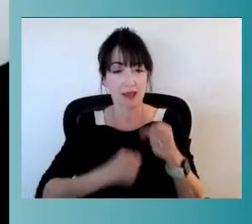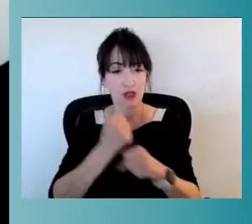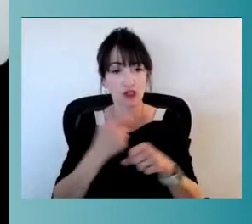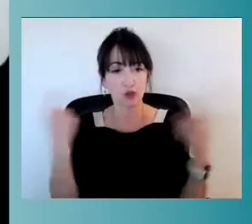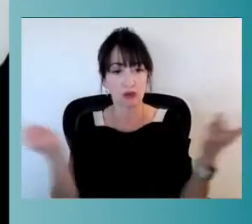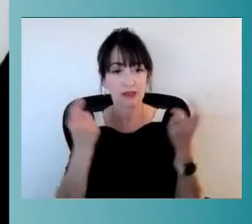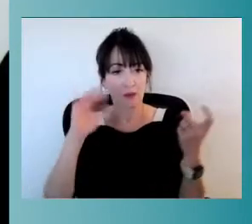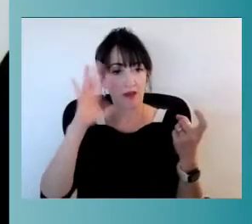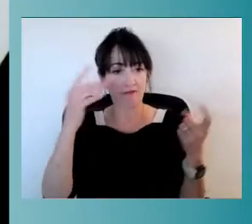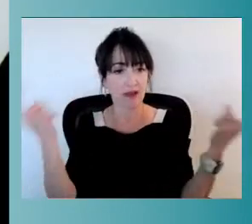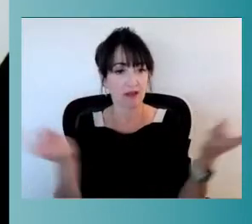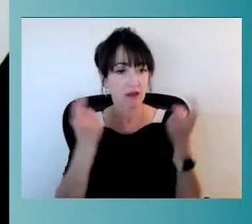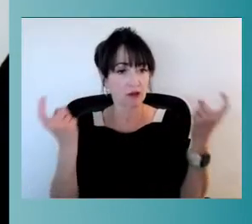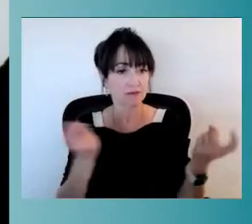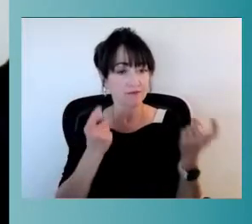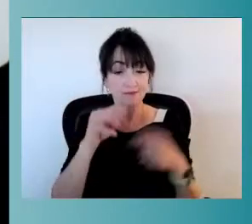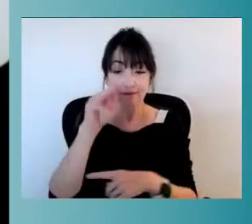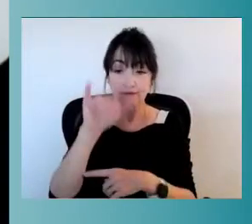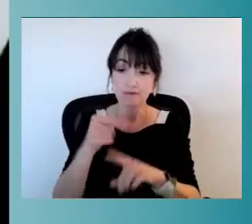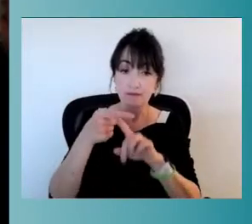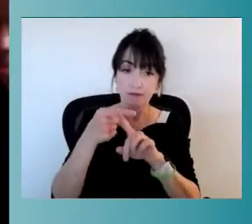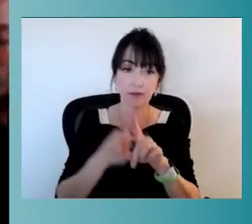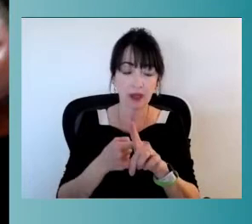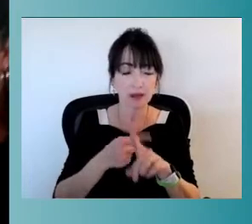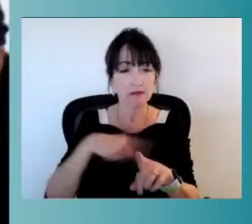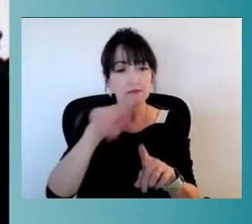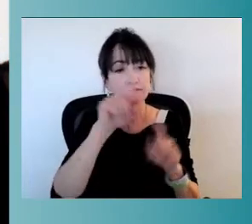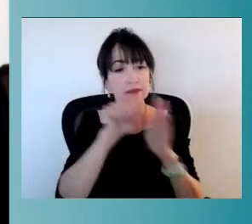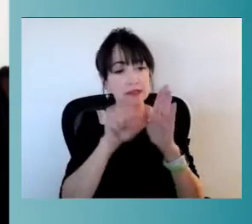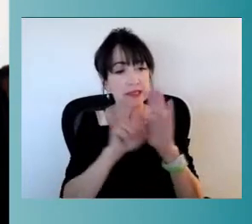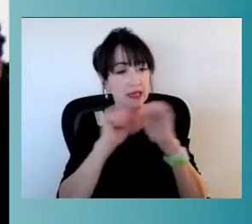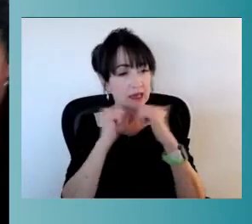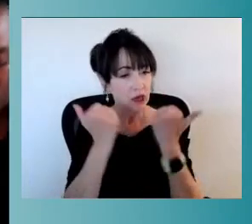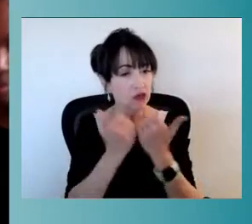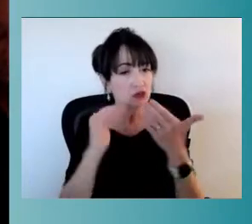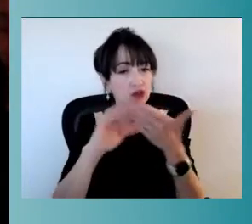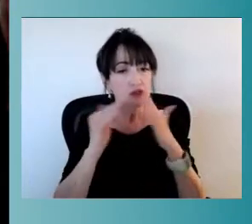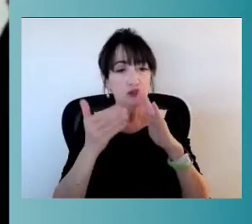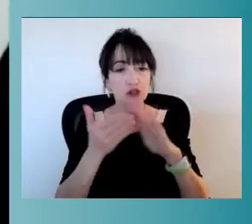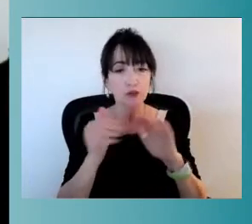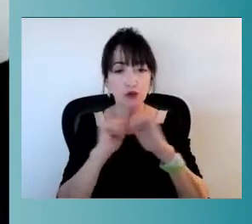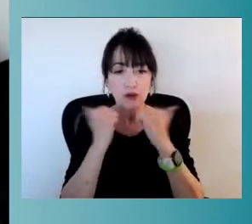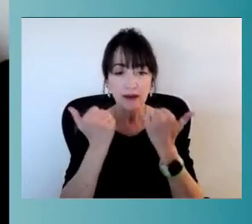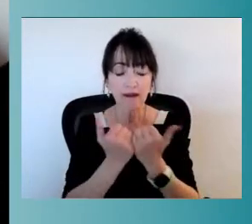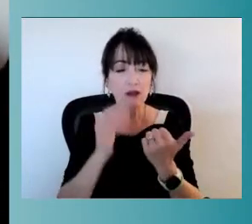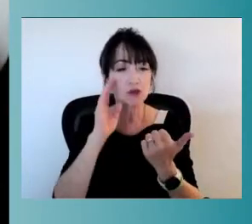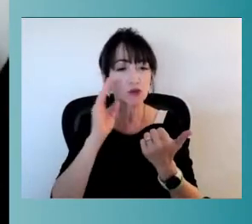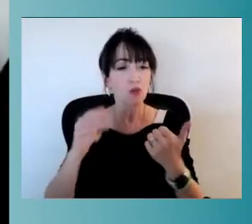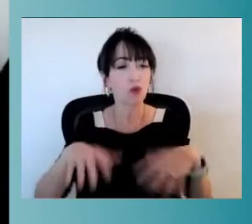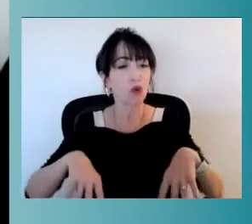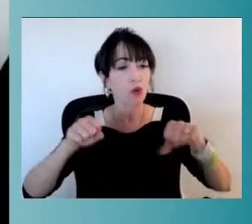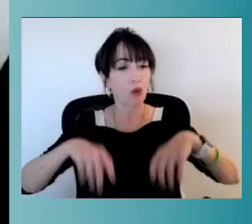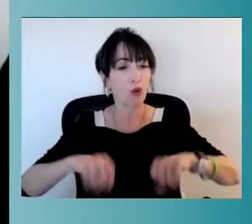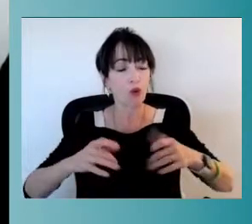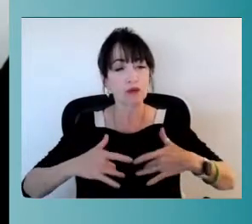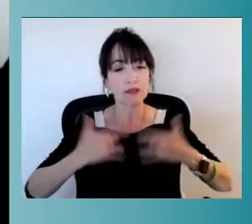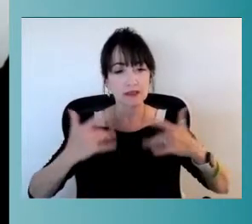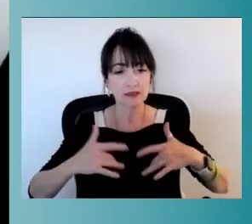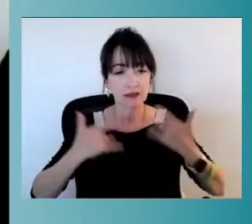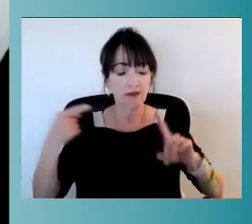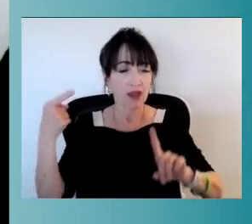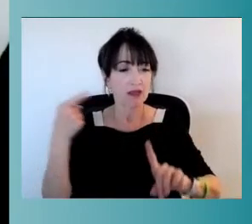the month of May, state agencies, community organizations hold various events centered around mental health, trauma-informed care